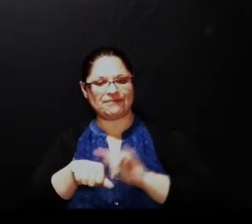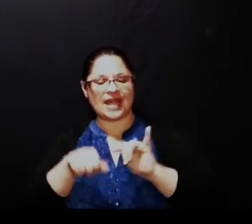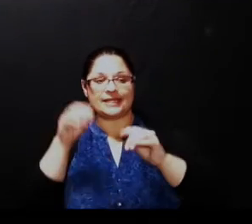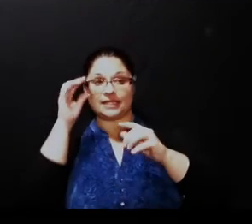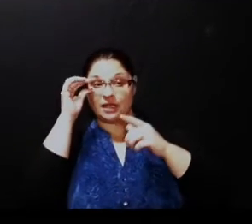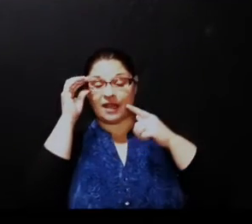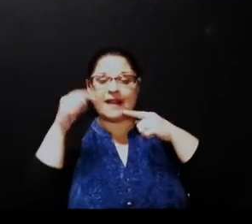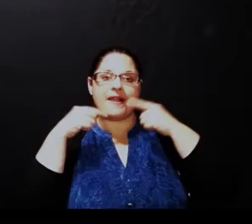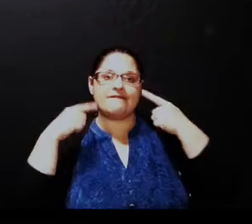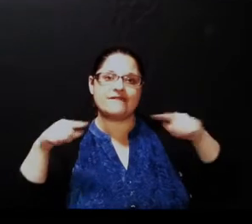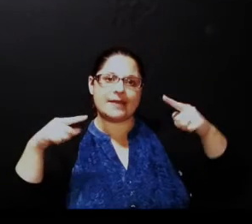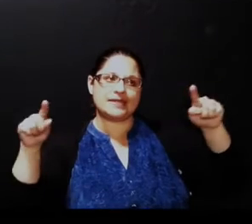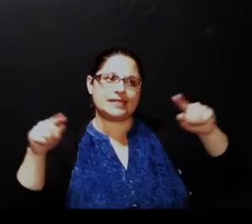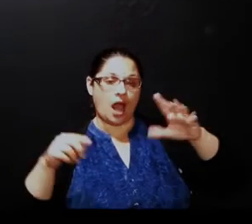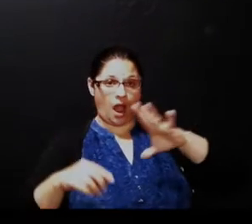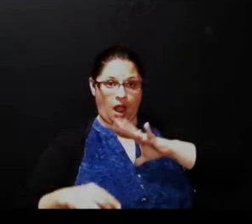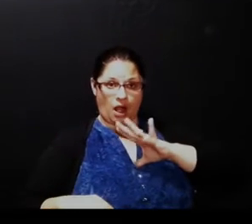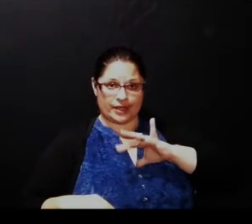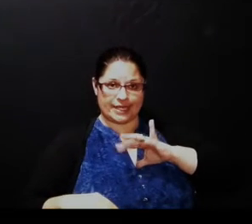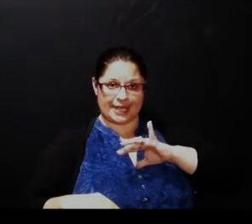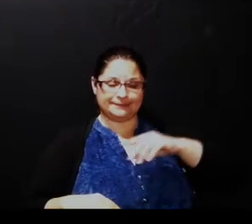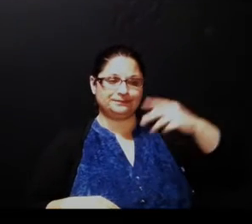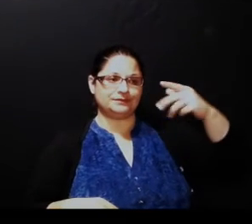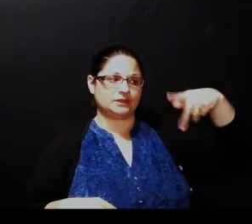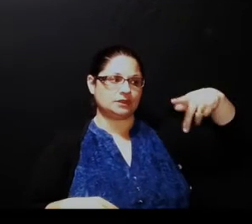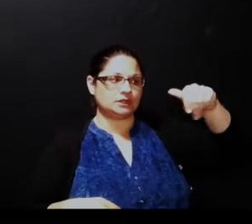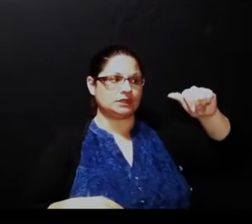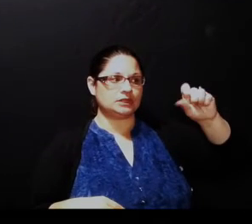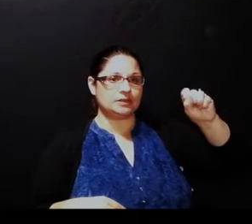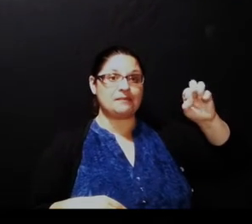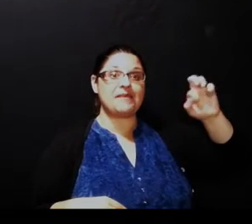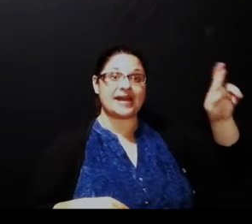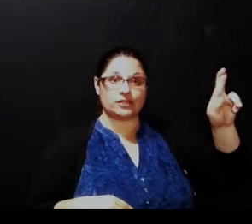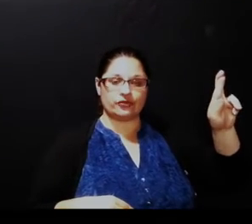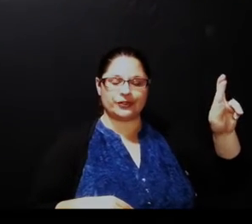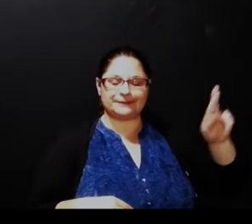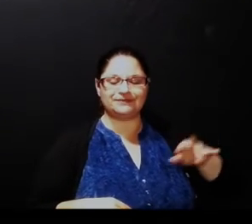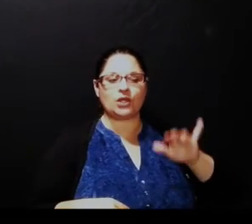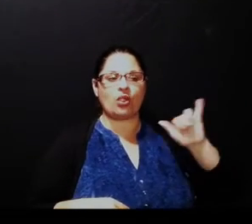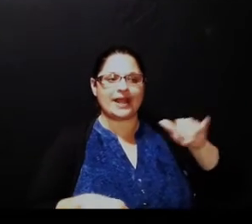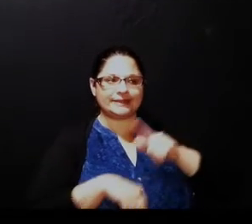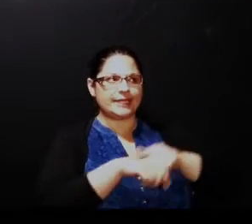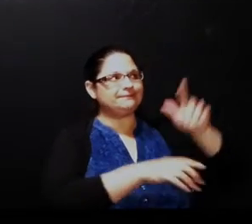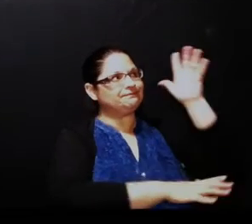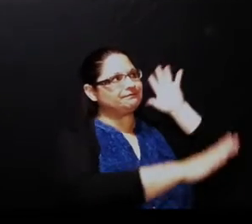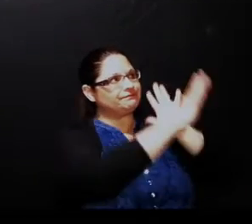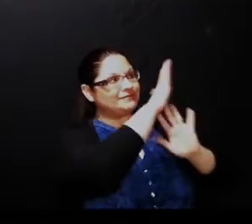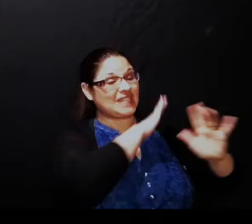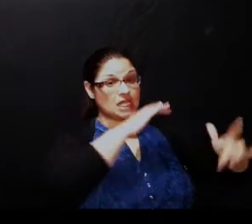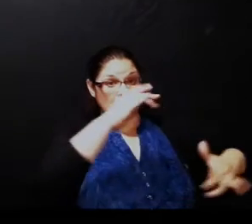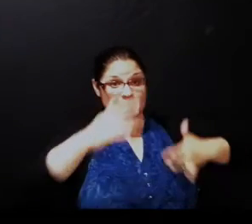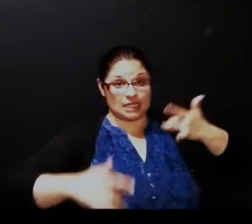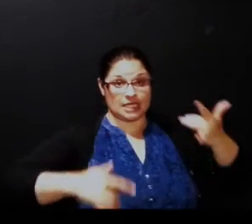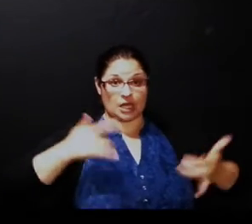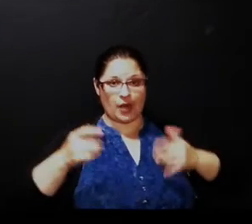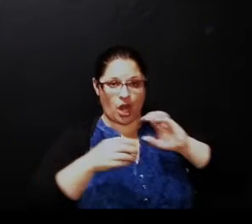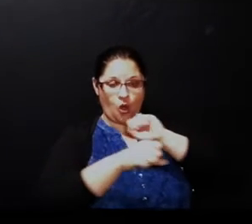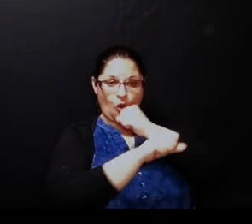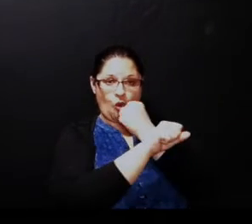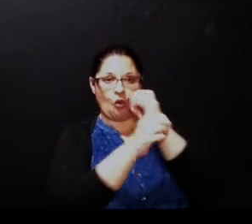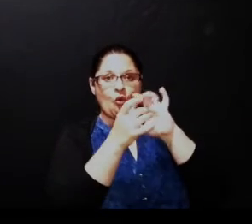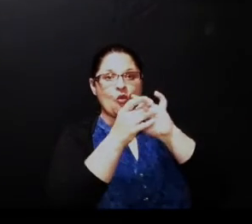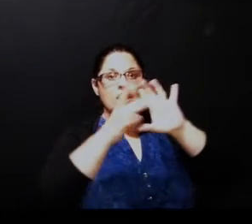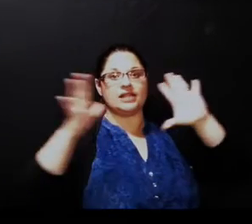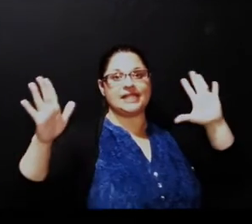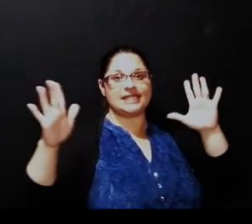was celebrating the high holy day of the Jews, as they celebrate their release from slavery in Egypt and celebrate